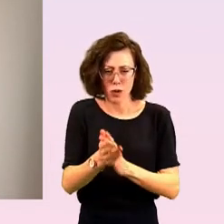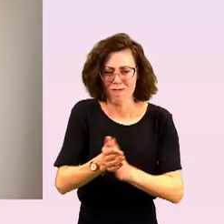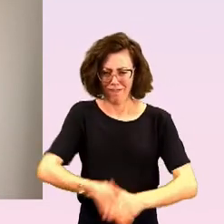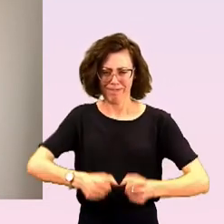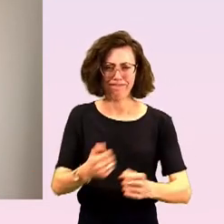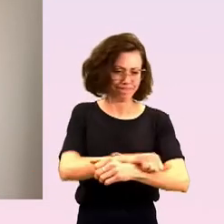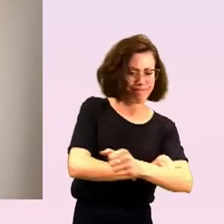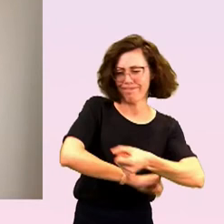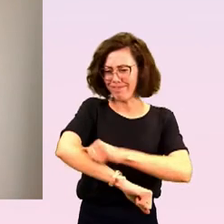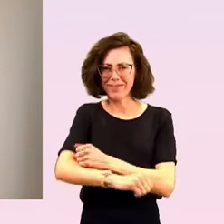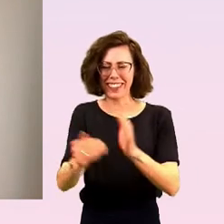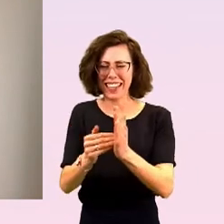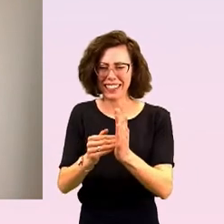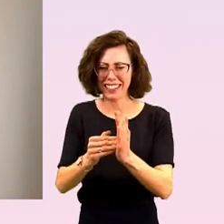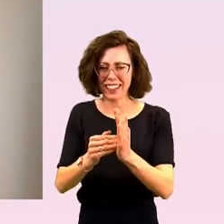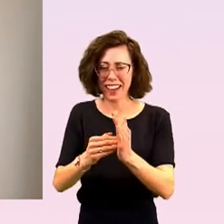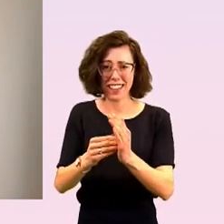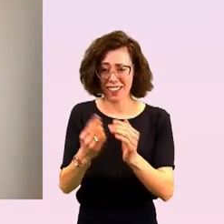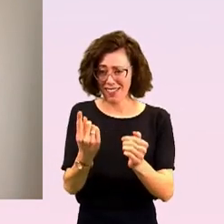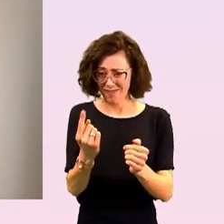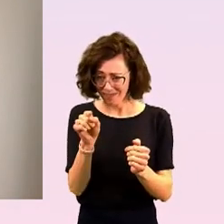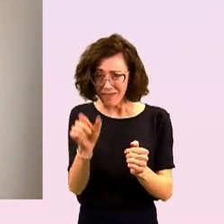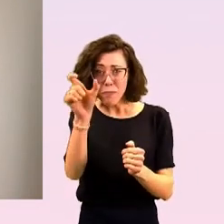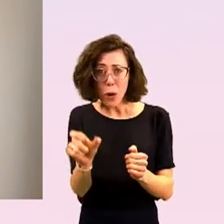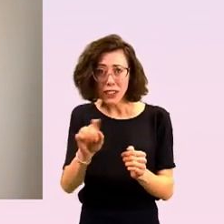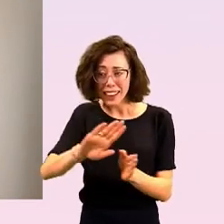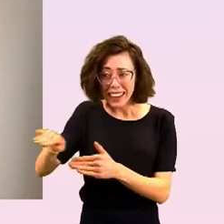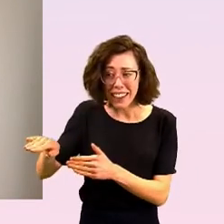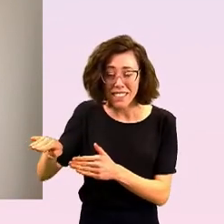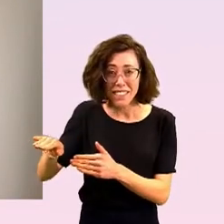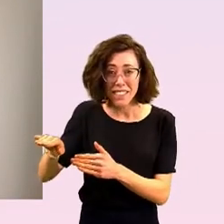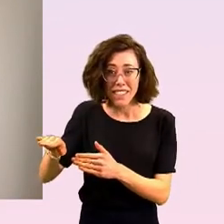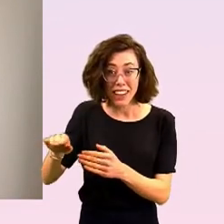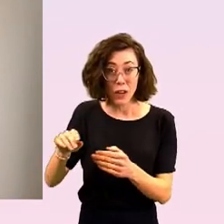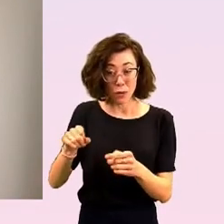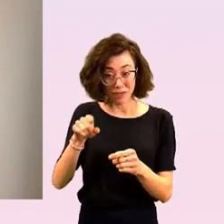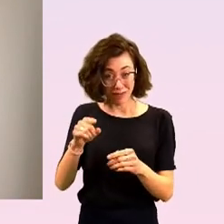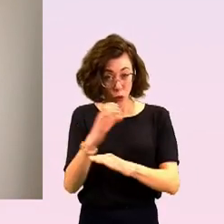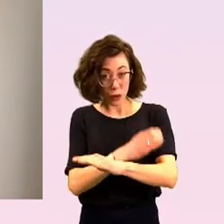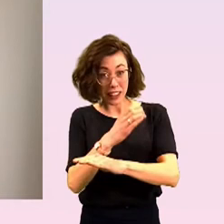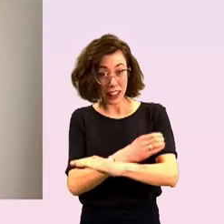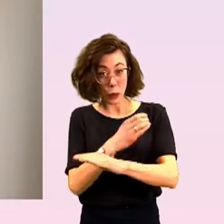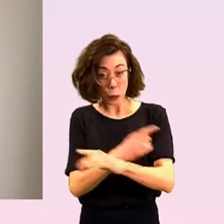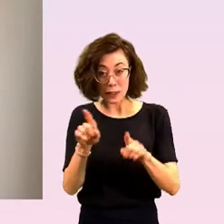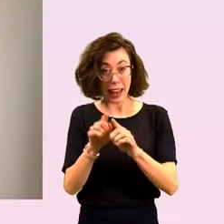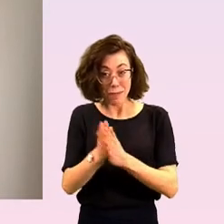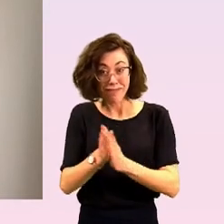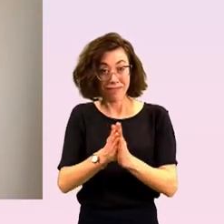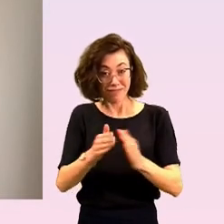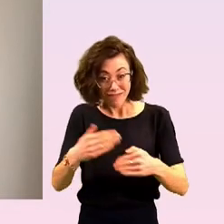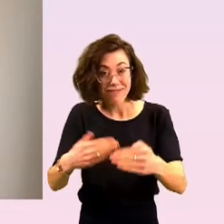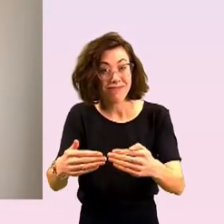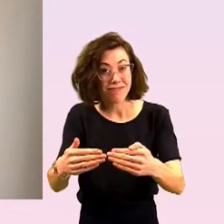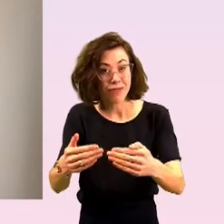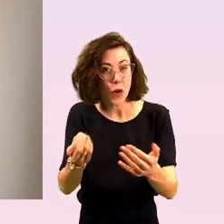network, the more actually people do want to carry that on, and that's something that's really important. Yes, I agree.